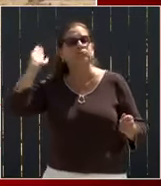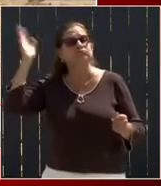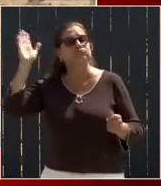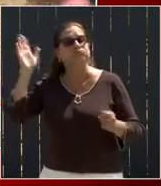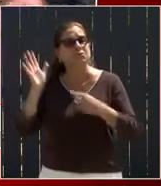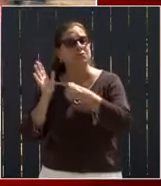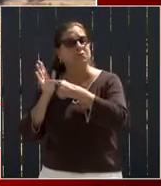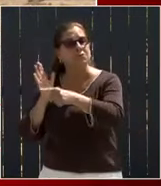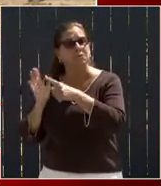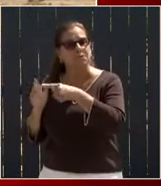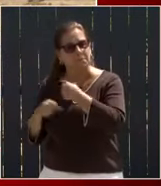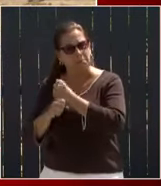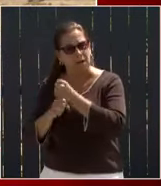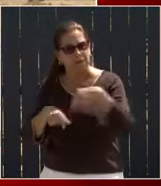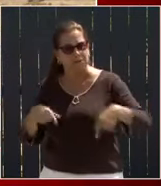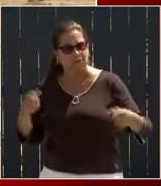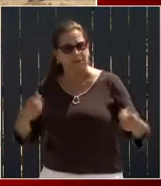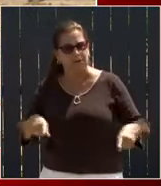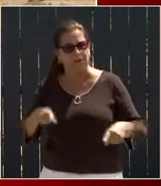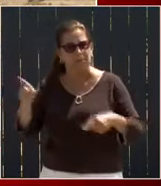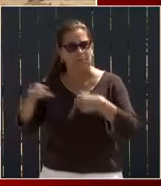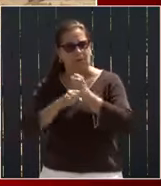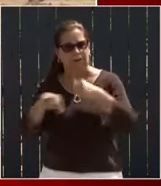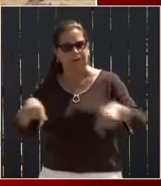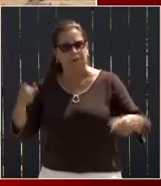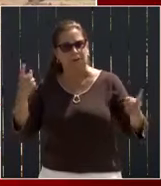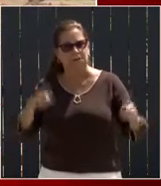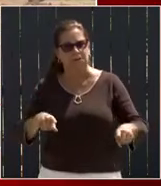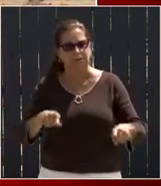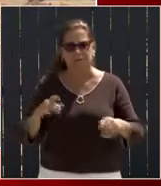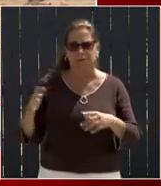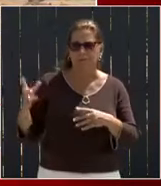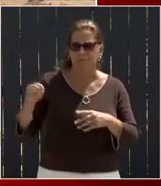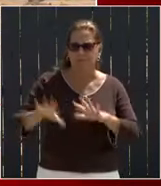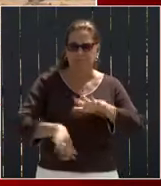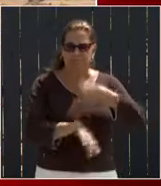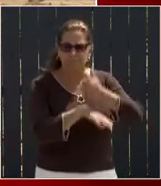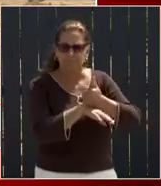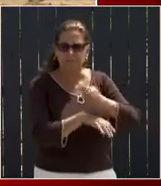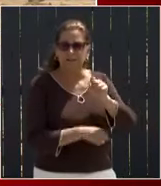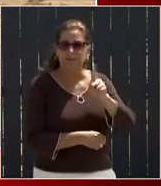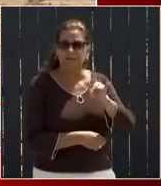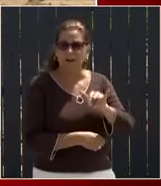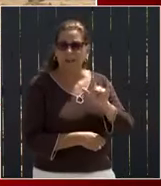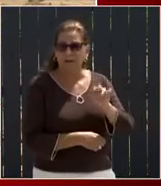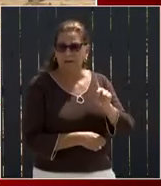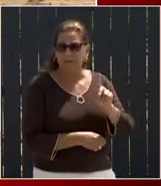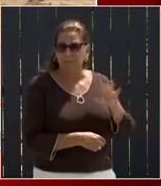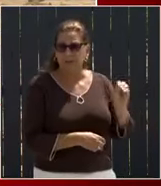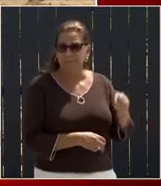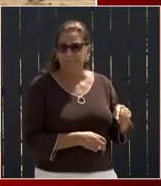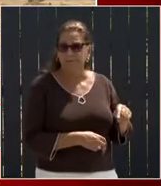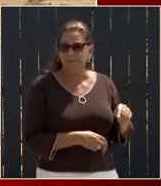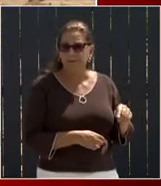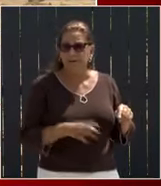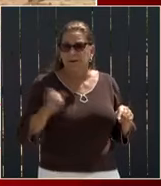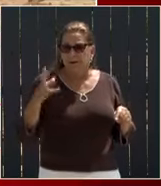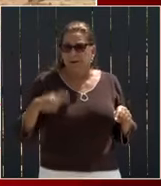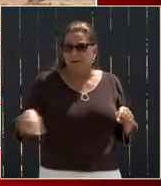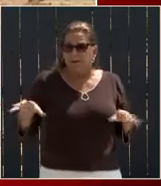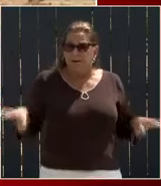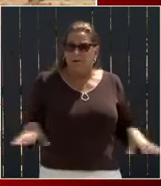get Skylands off the ground, built and occupied. And for the better part of those 2 decades, Chris and Gary